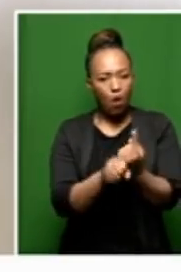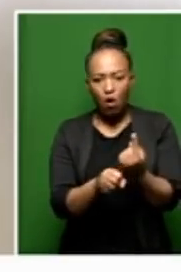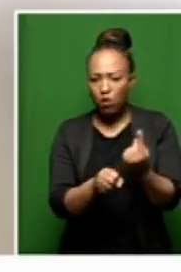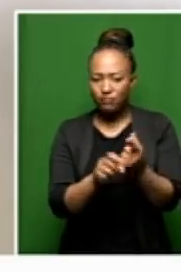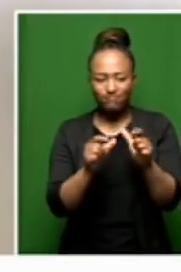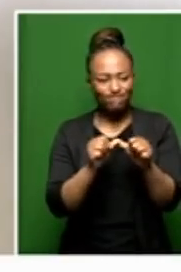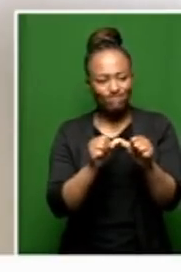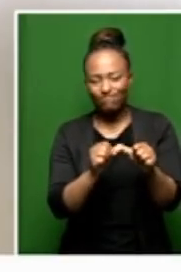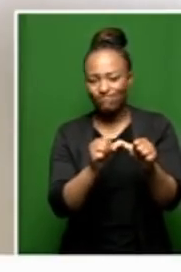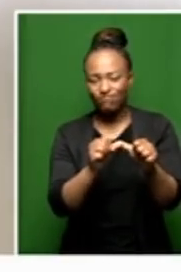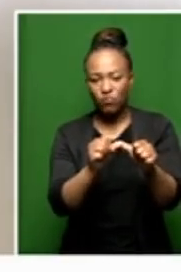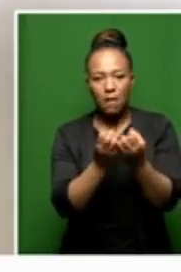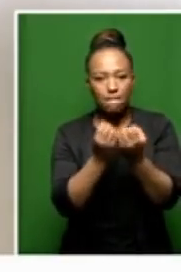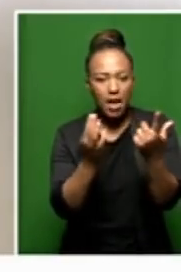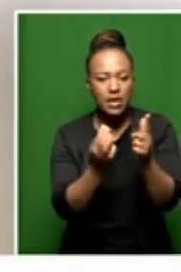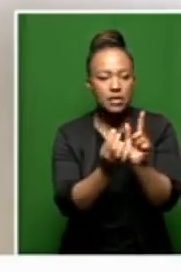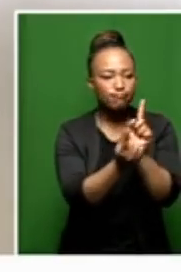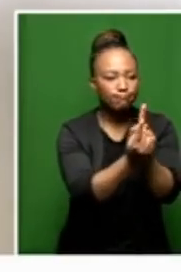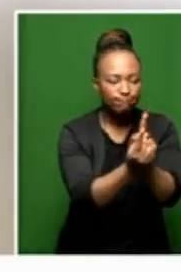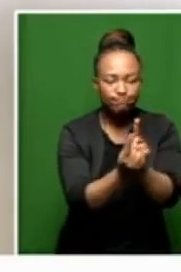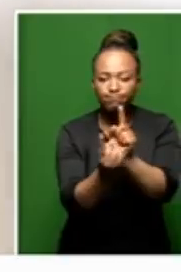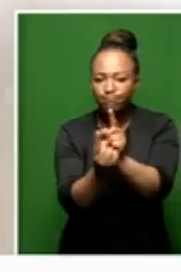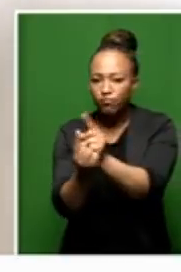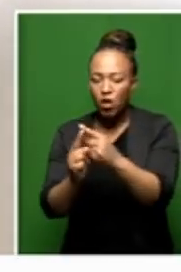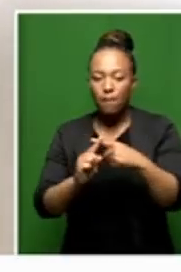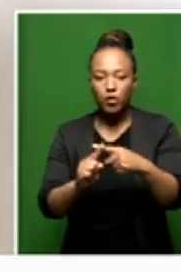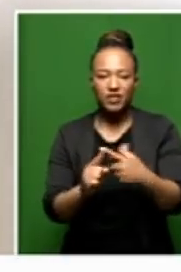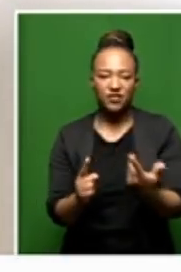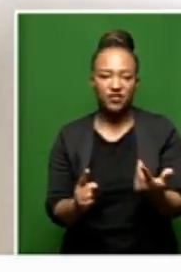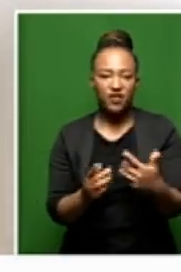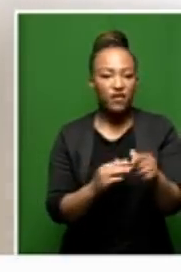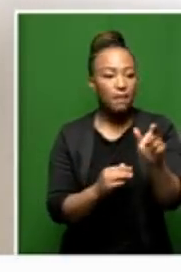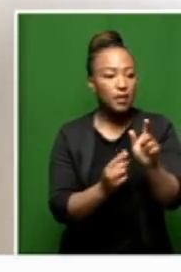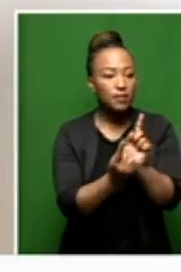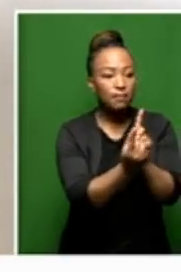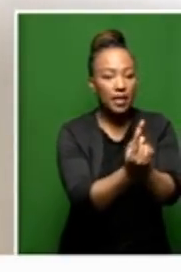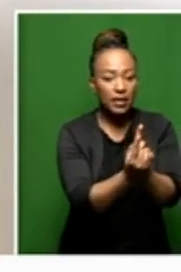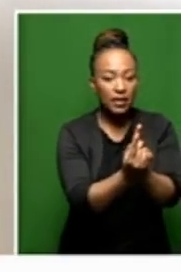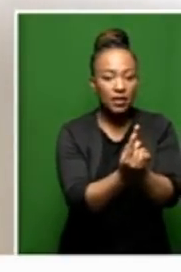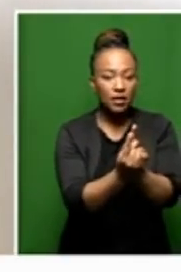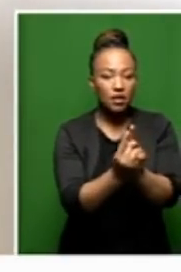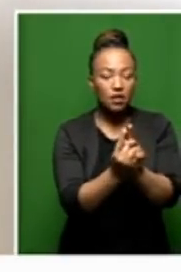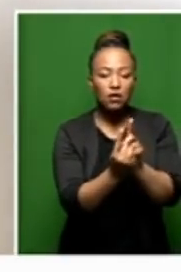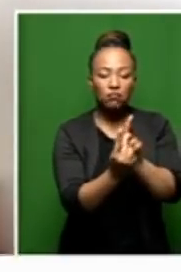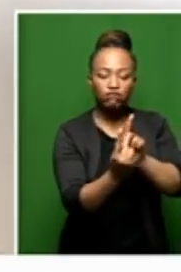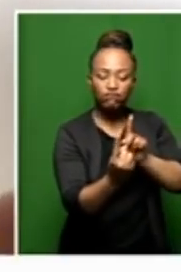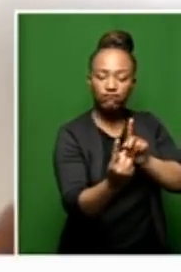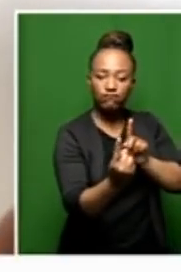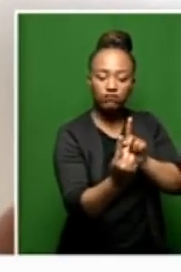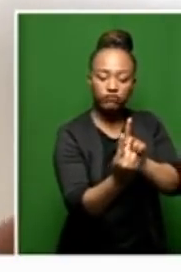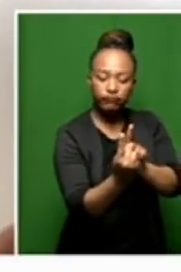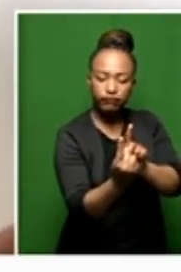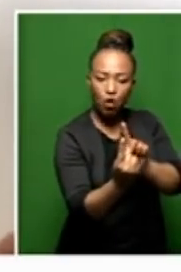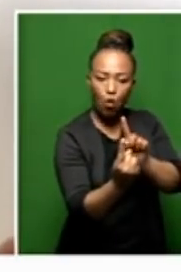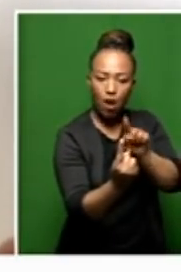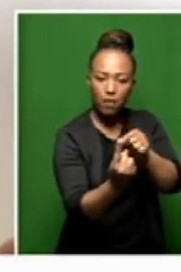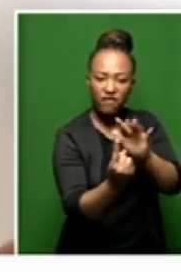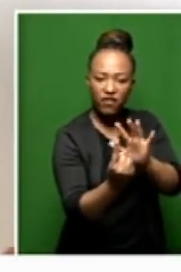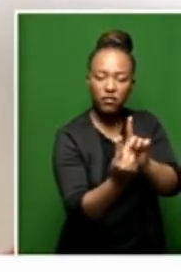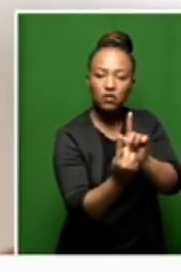with so many positive people. Every time we are in touch with somebody below a distance of 1.5 meter, we cannot